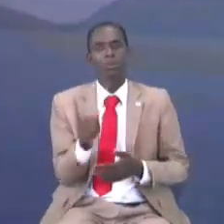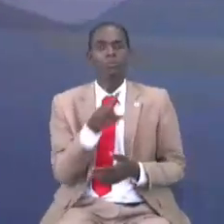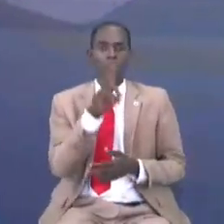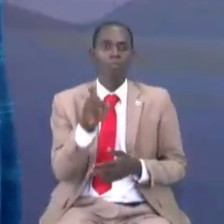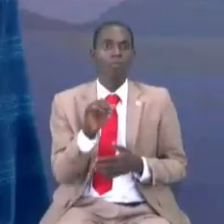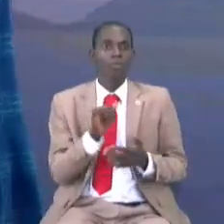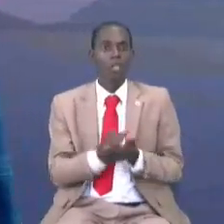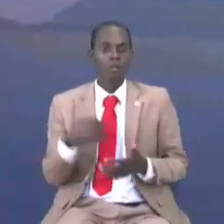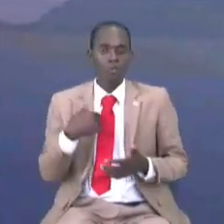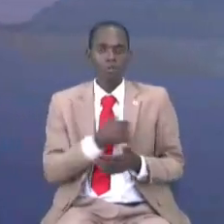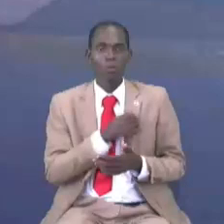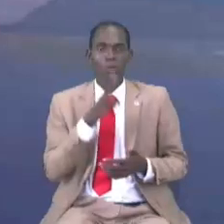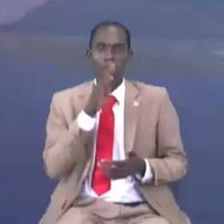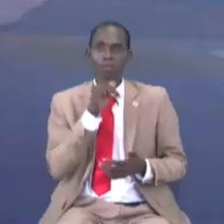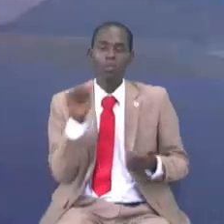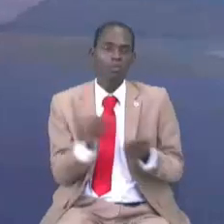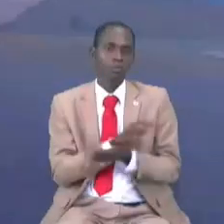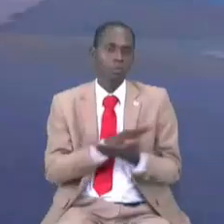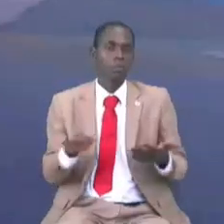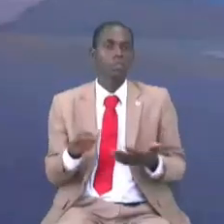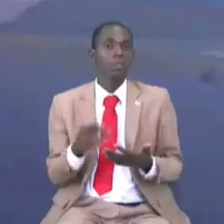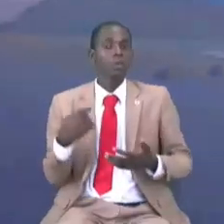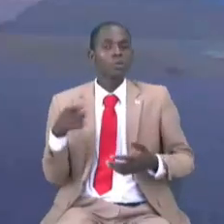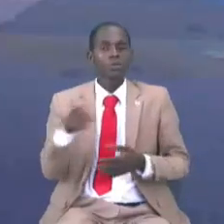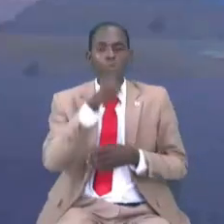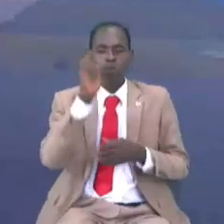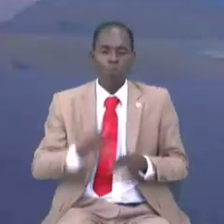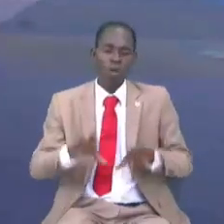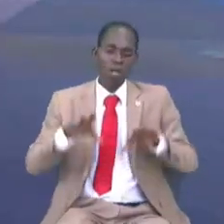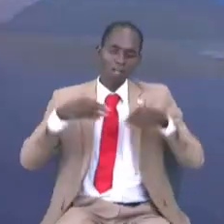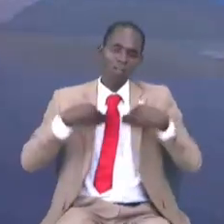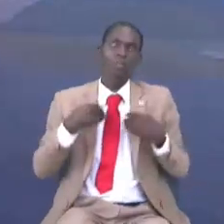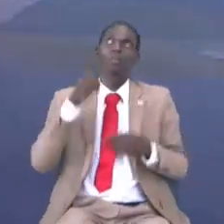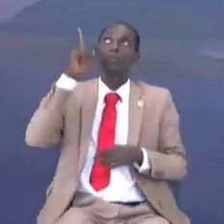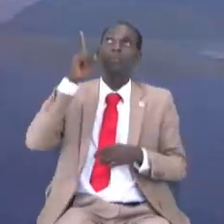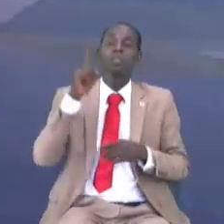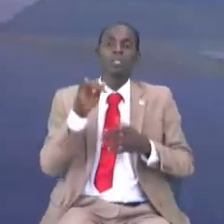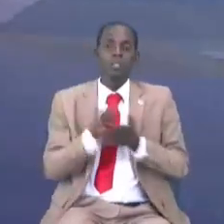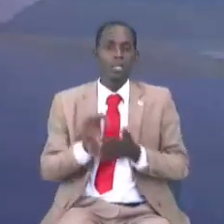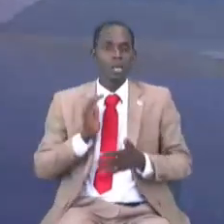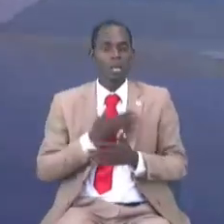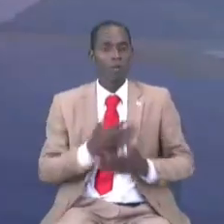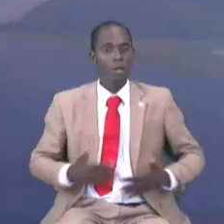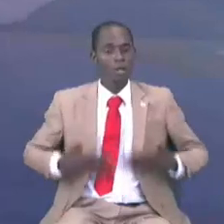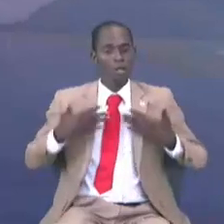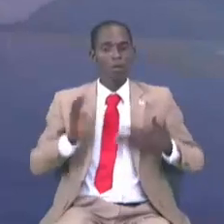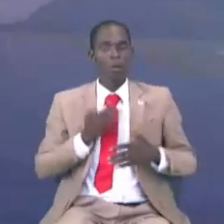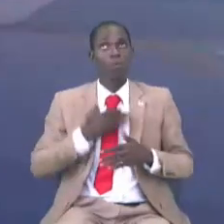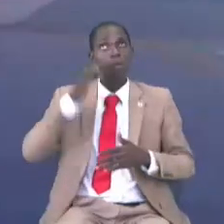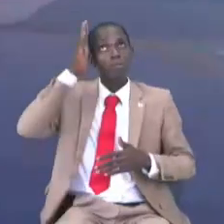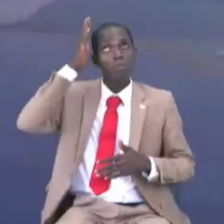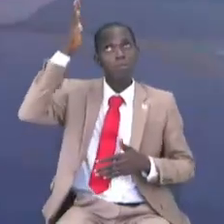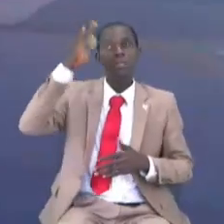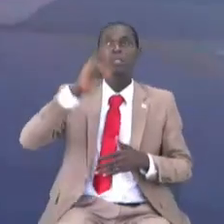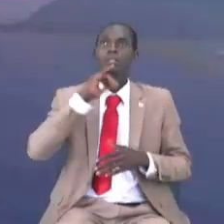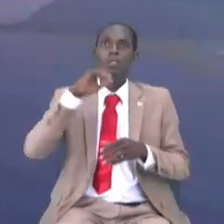that our lives, our destiny, they hang in the balance. Because we're in the hands of God. And what can we